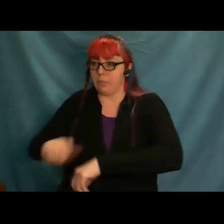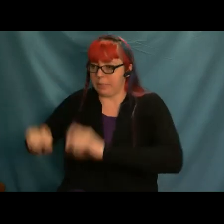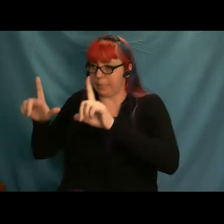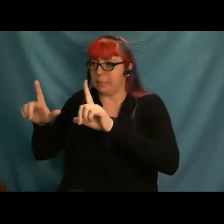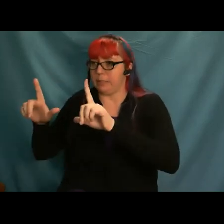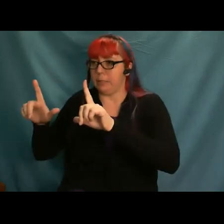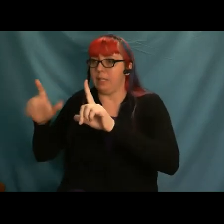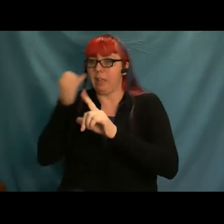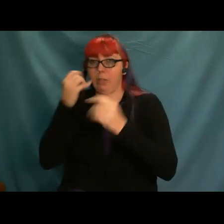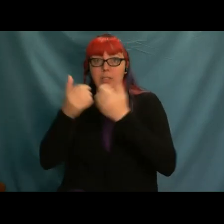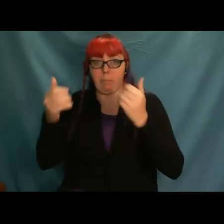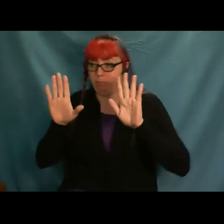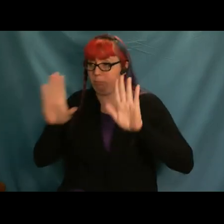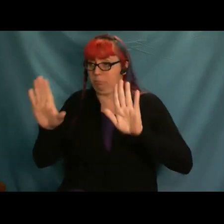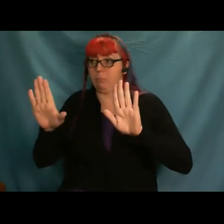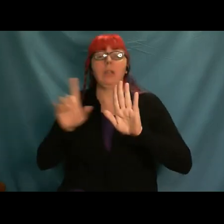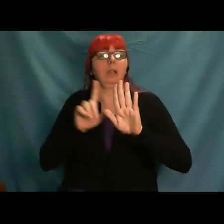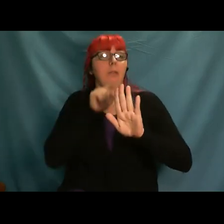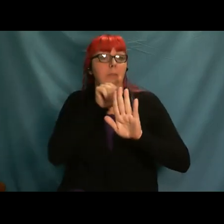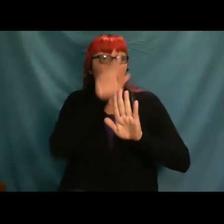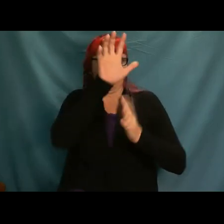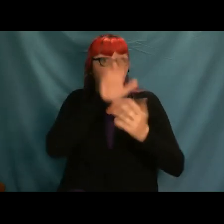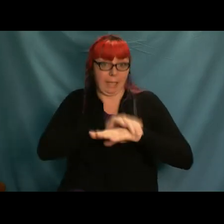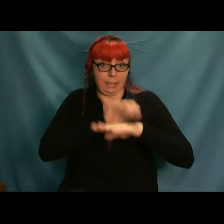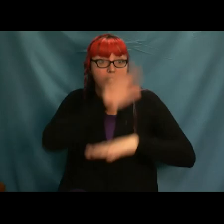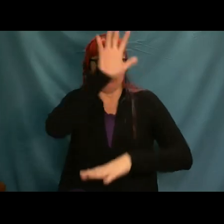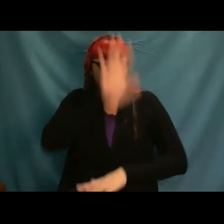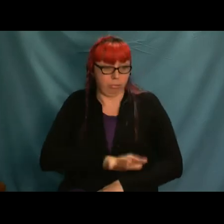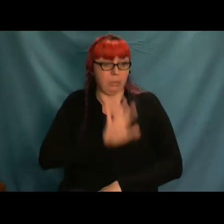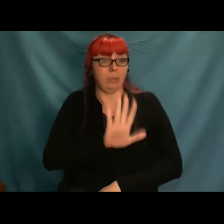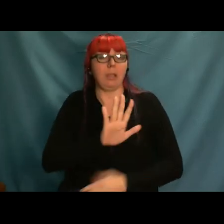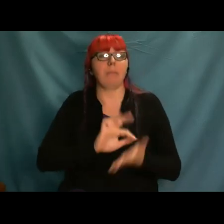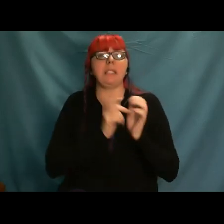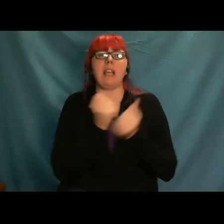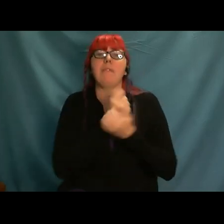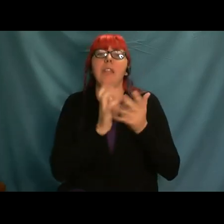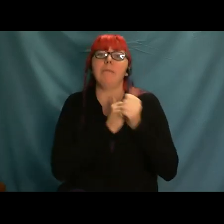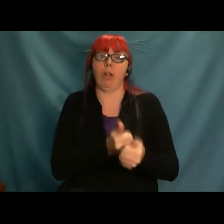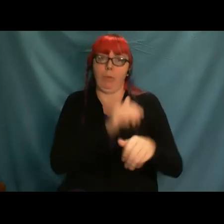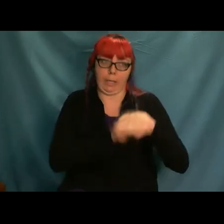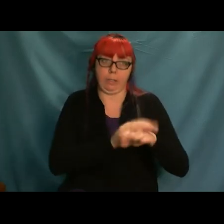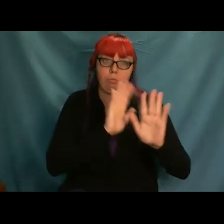necessarily combo a language on one site or one version of your site.